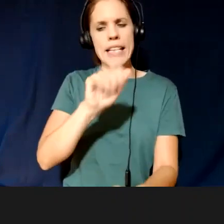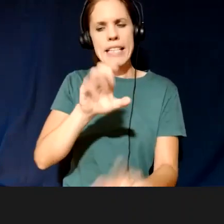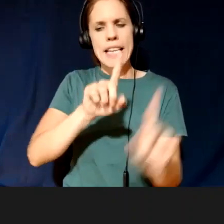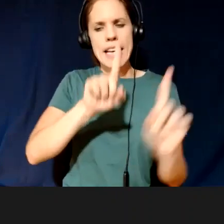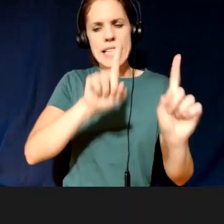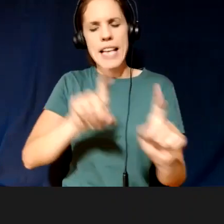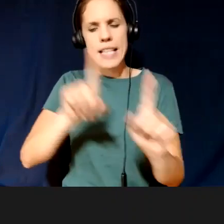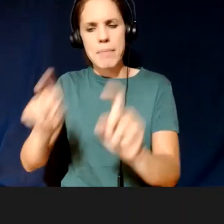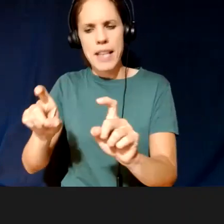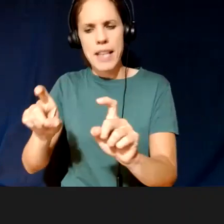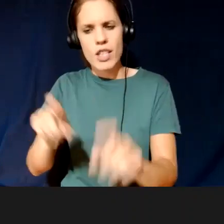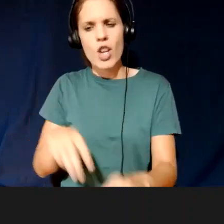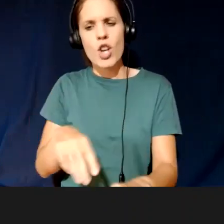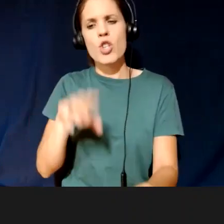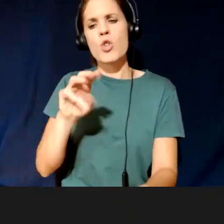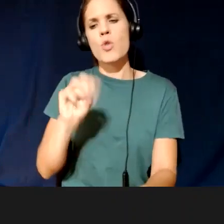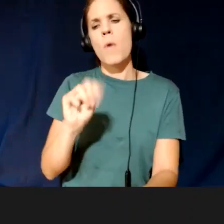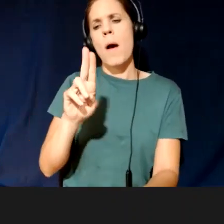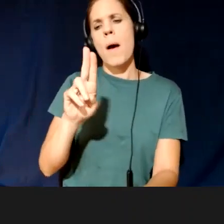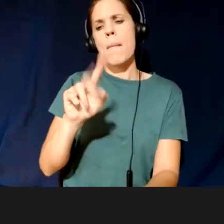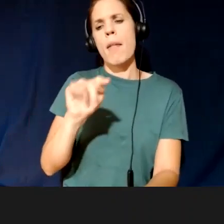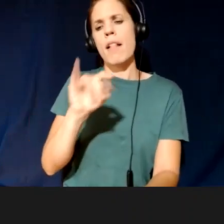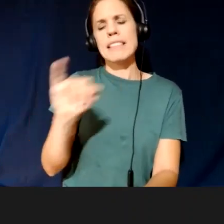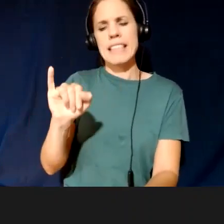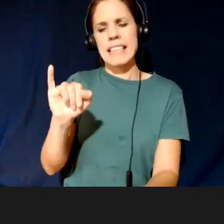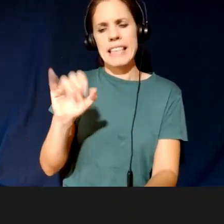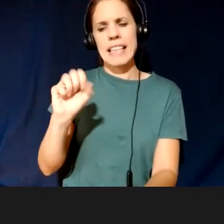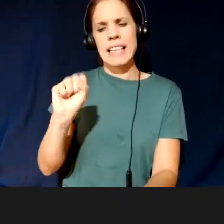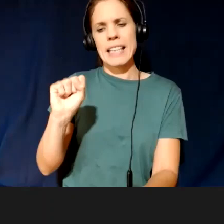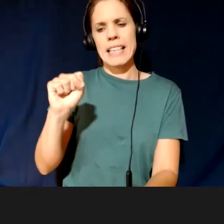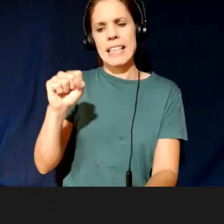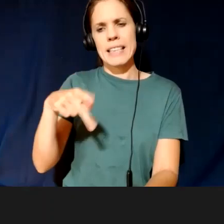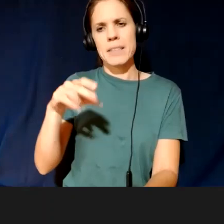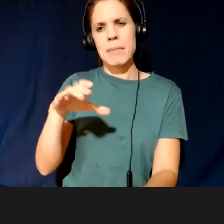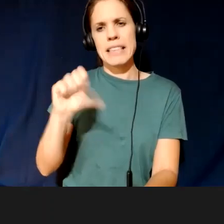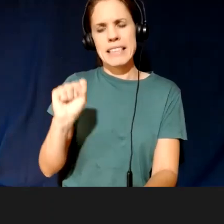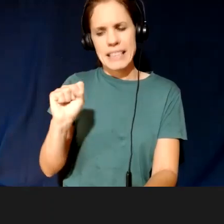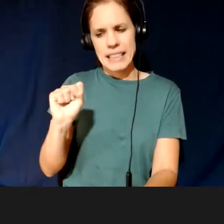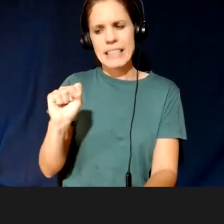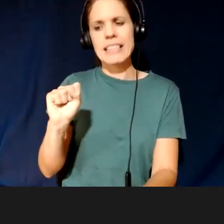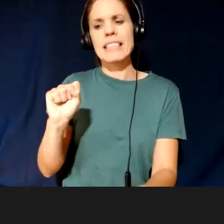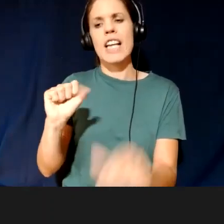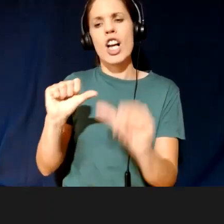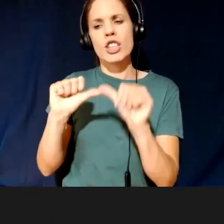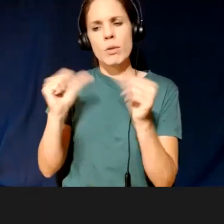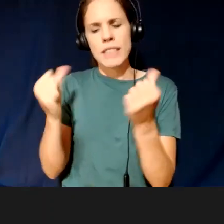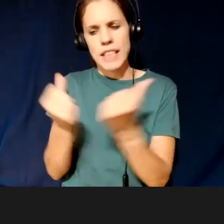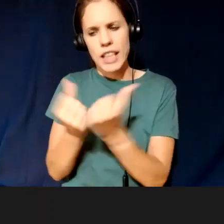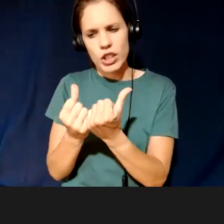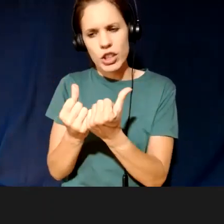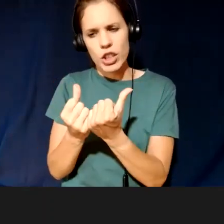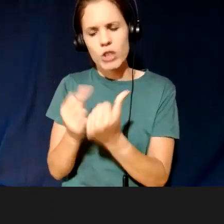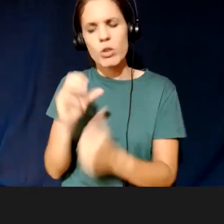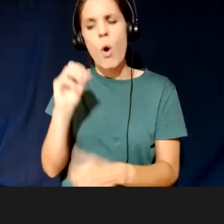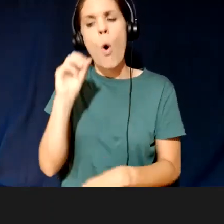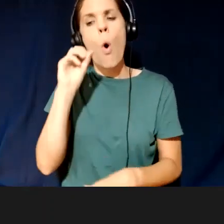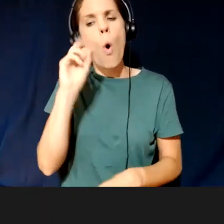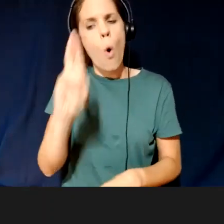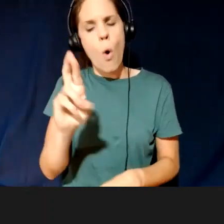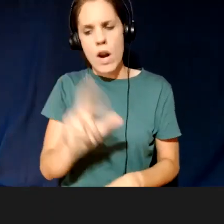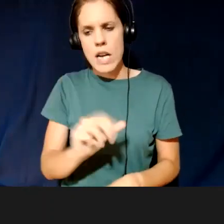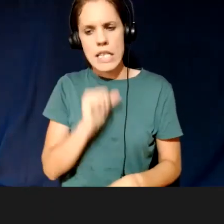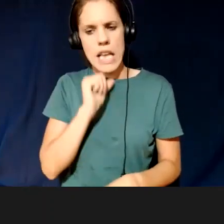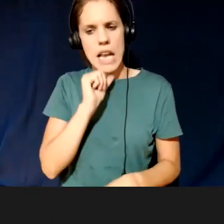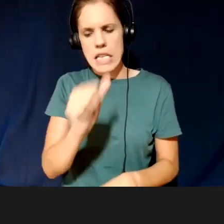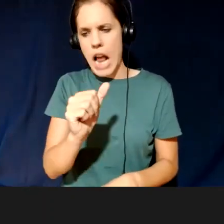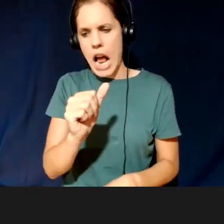multi-species associations, species groups, plant communities, or ecosystems, for instance, or is this not as feasible because species tend